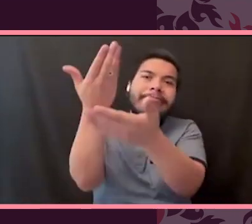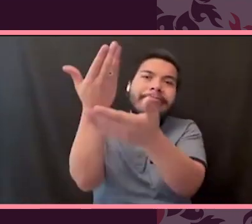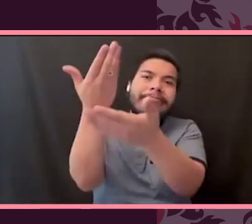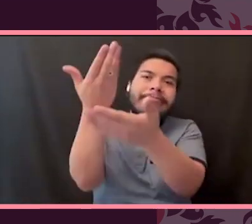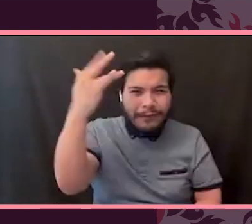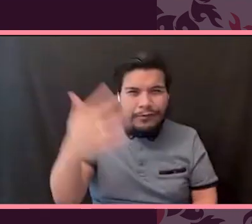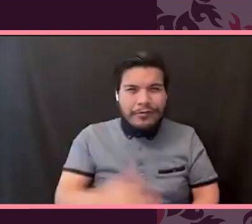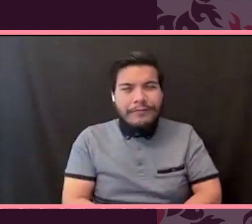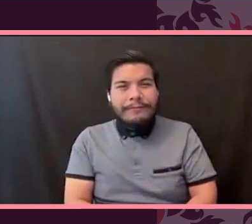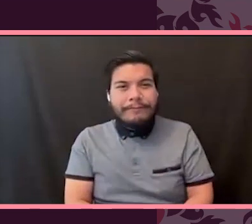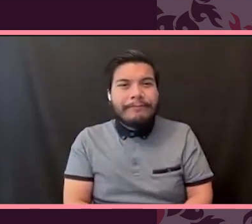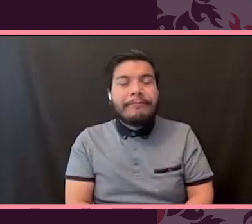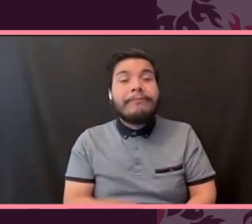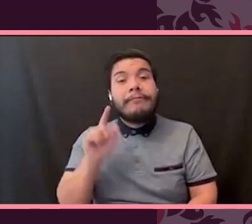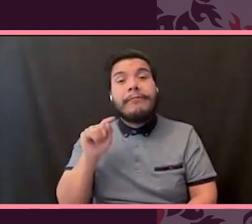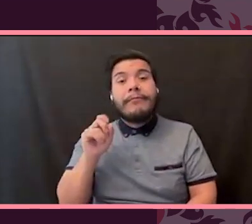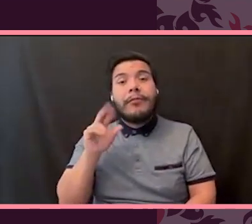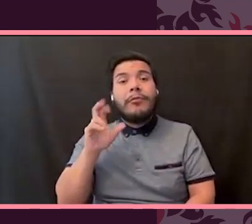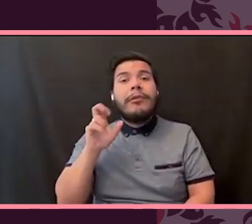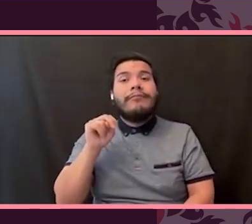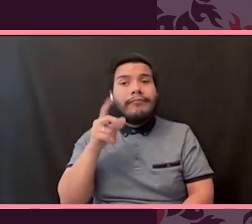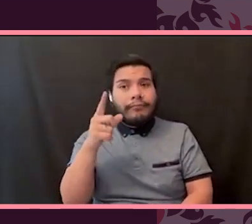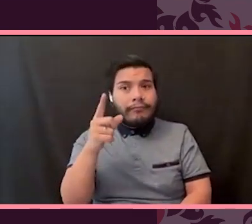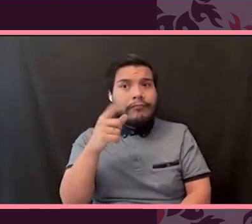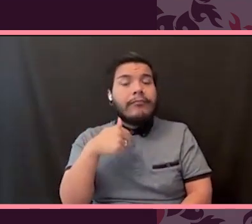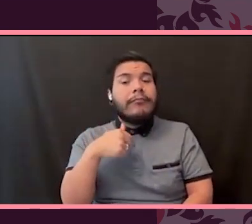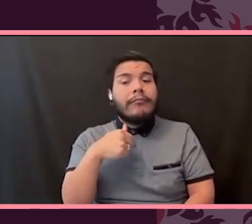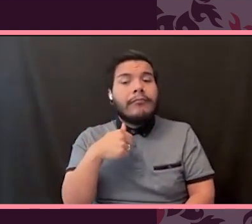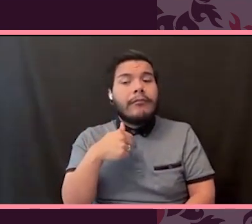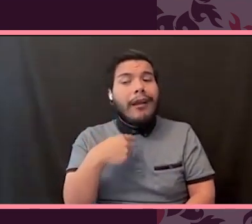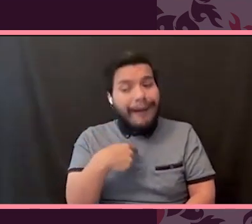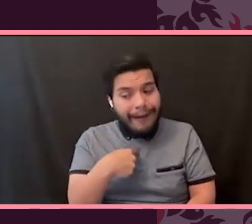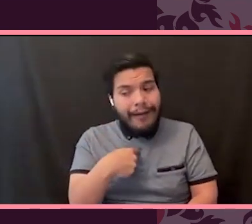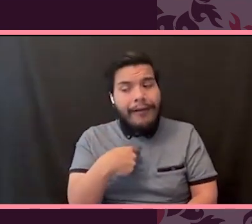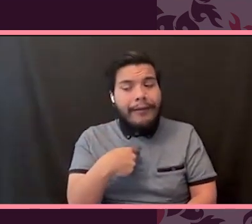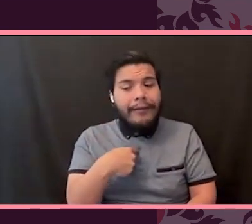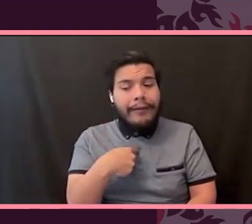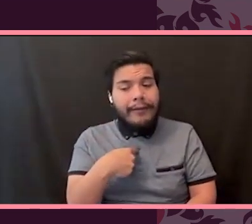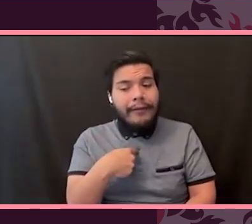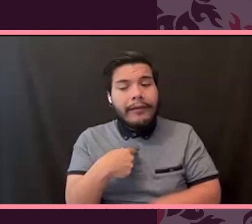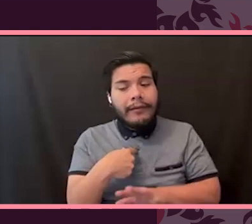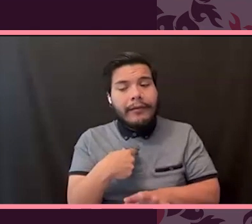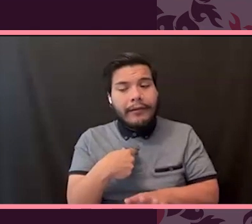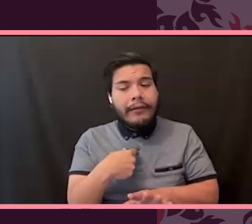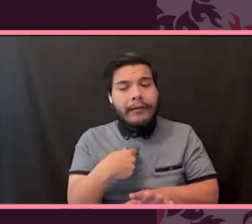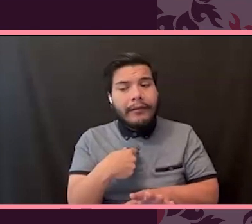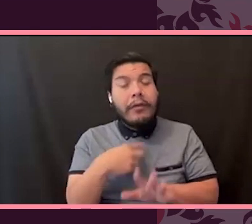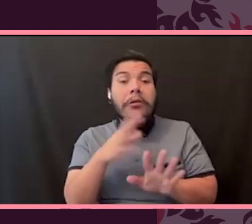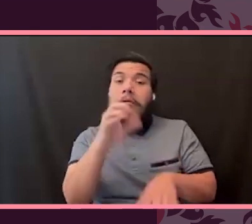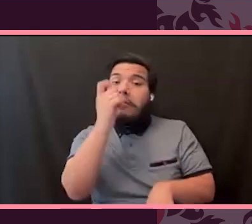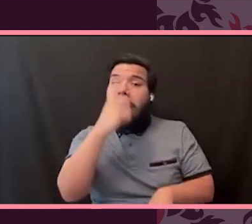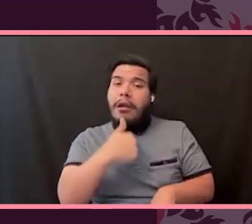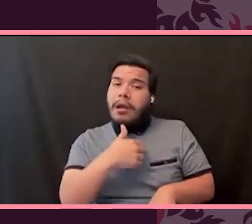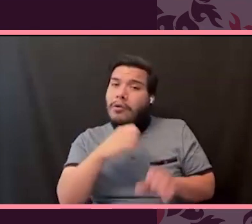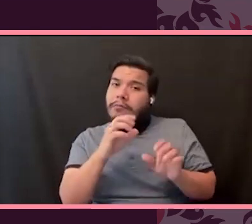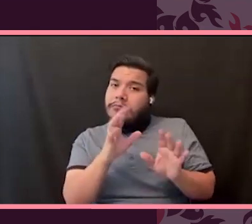Okay. This is Toren. I personally, I could be completely wrong about